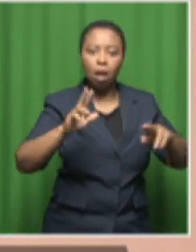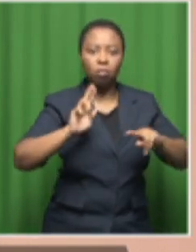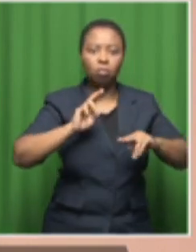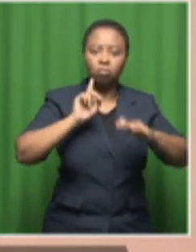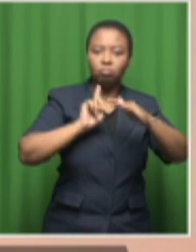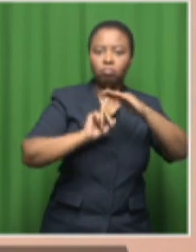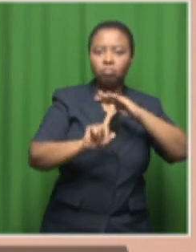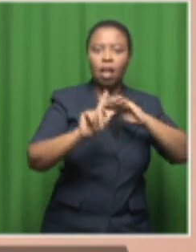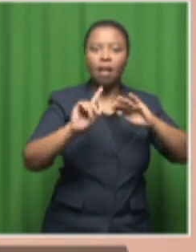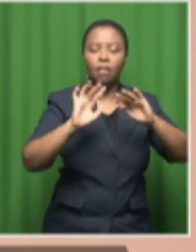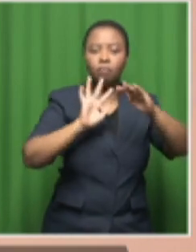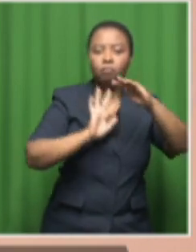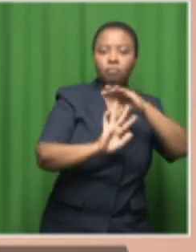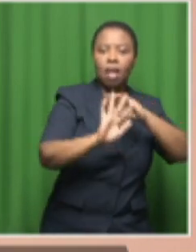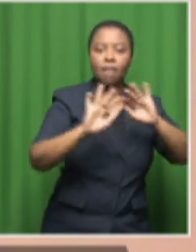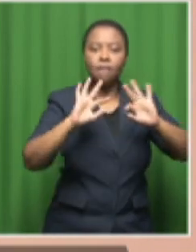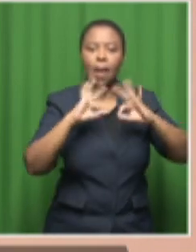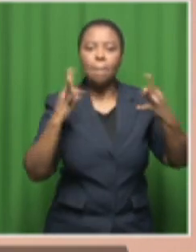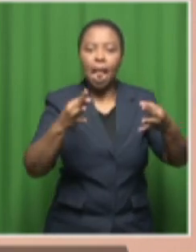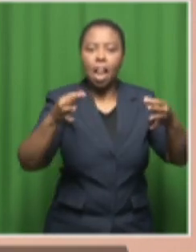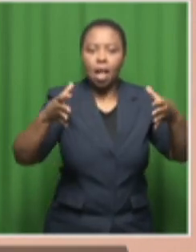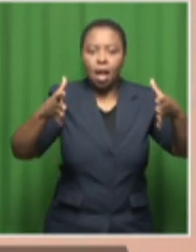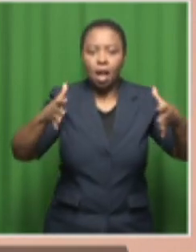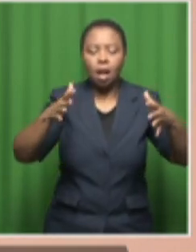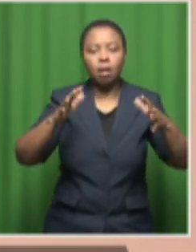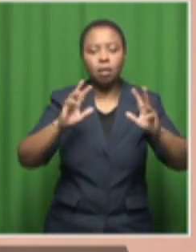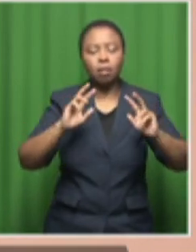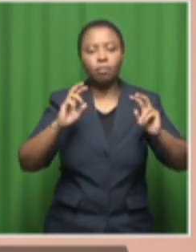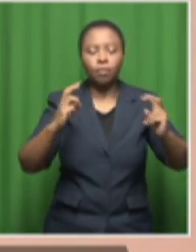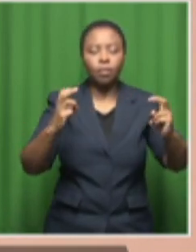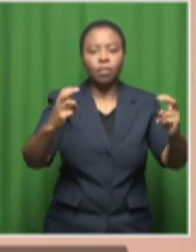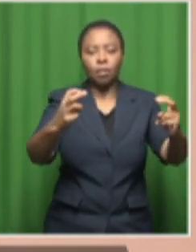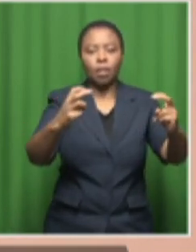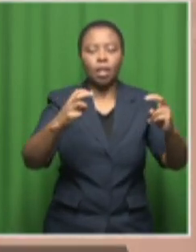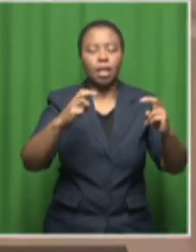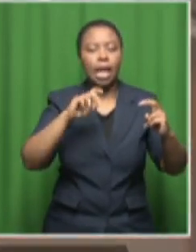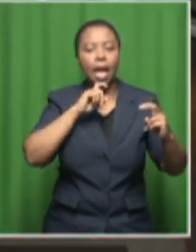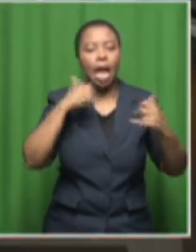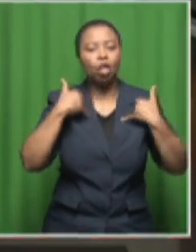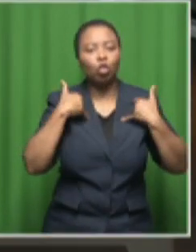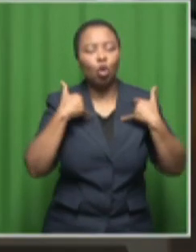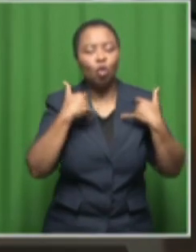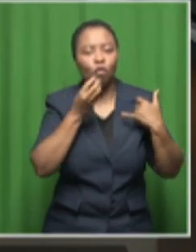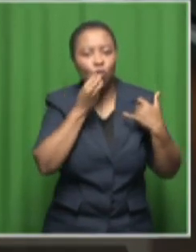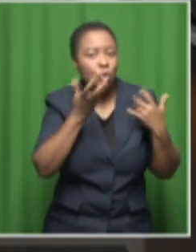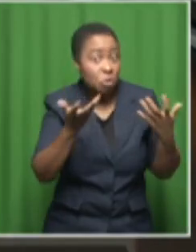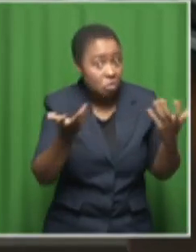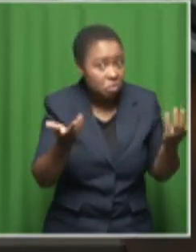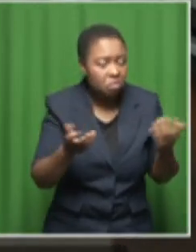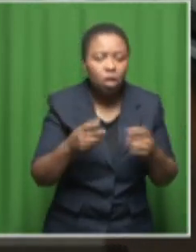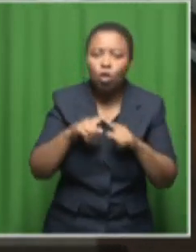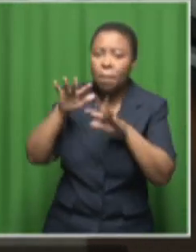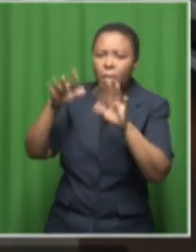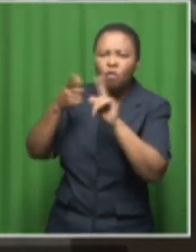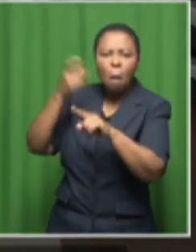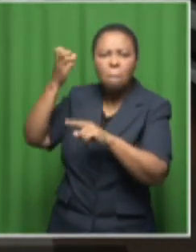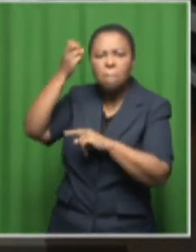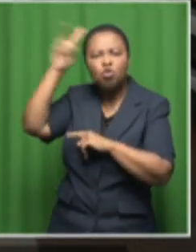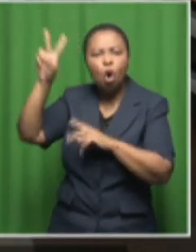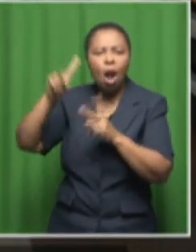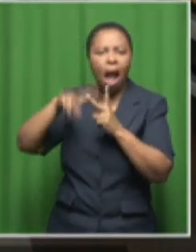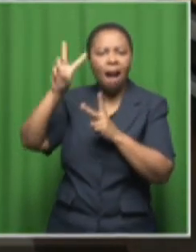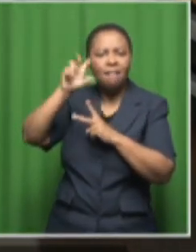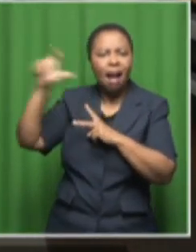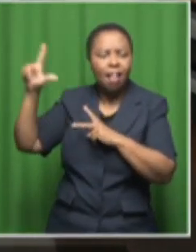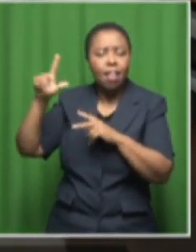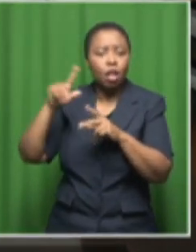the family, and you still have your comfort food. You mentioned that people come from as far afield as the Vaal in Pretoria. Any plans of